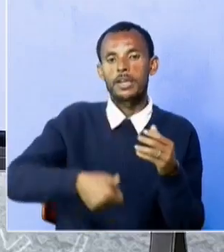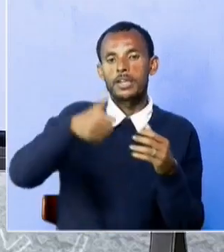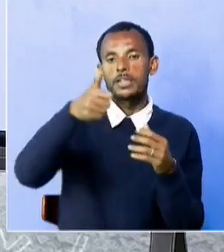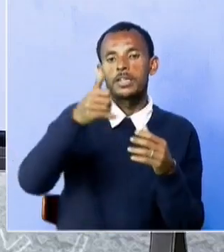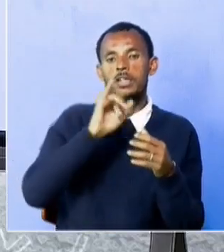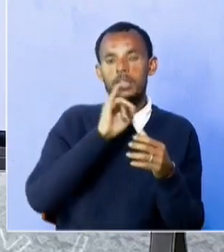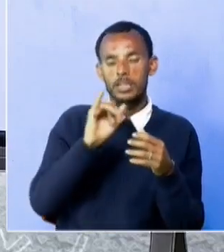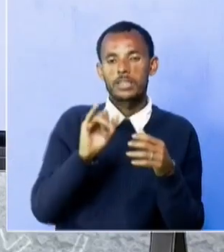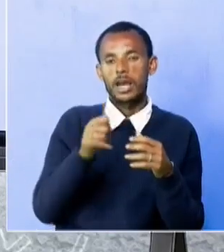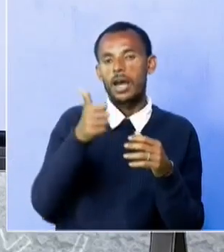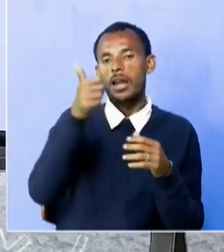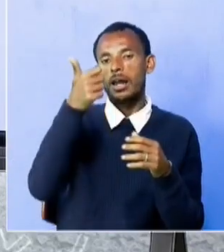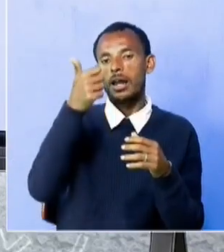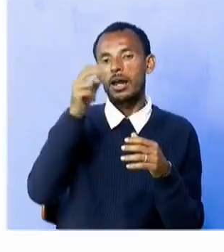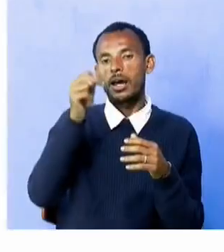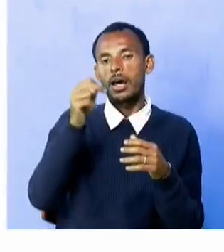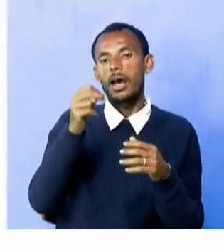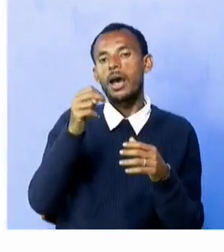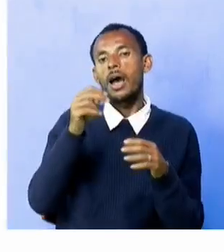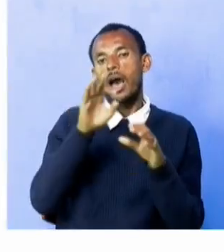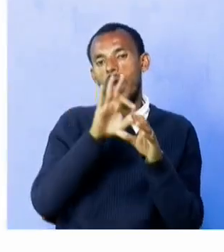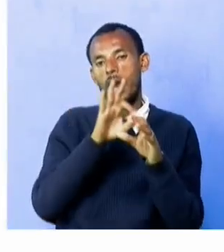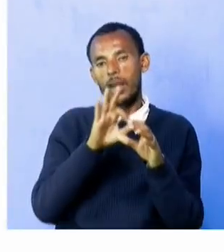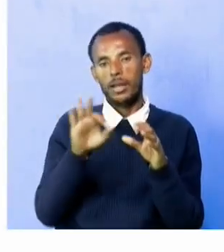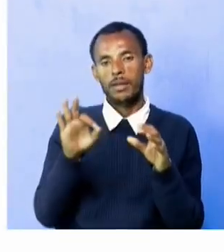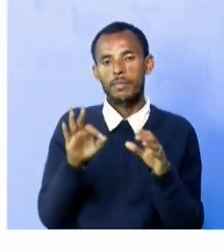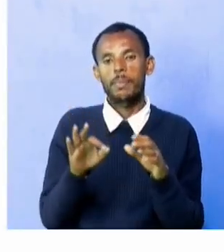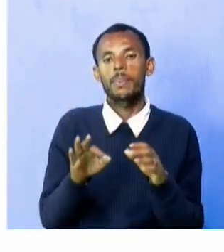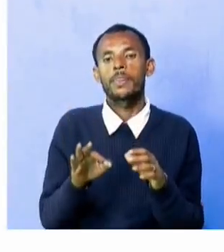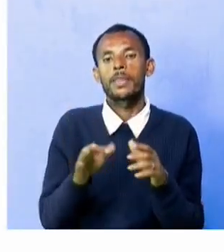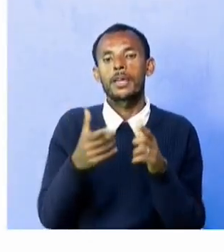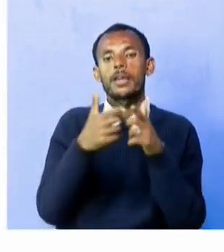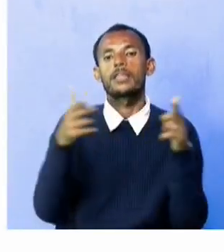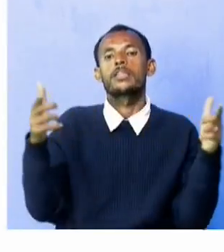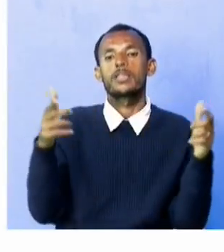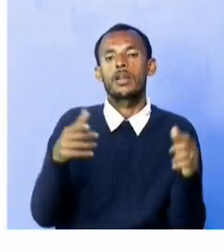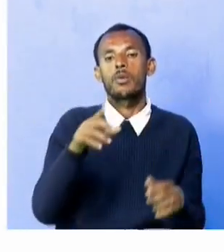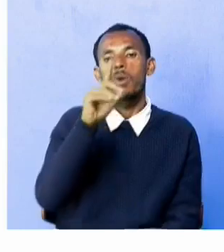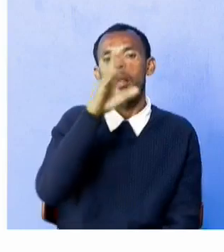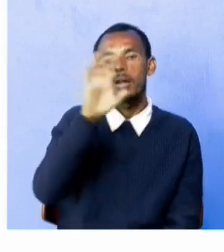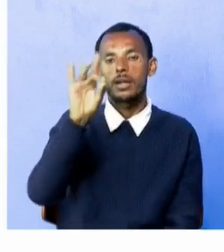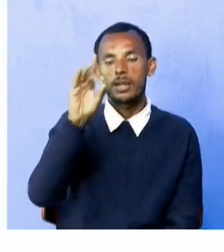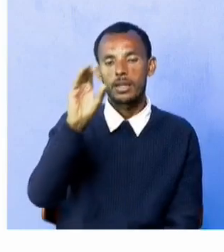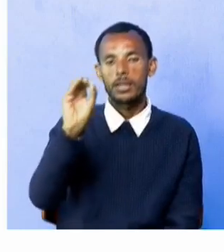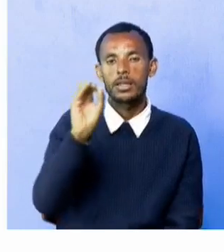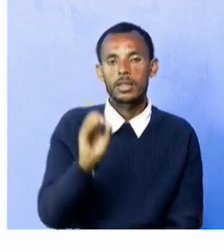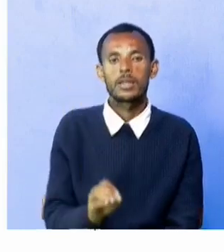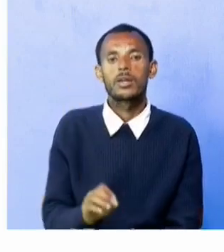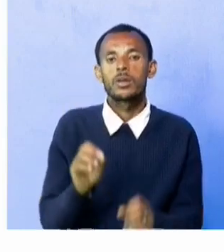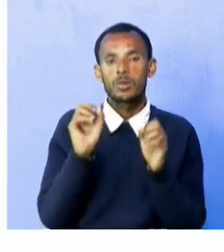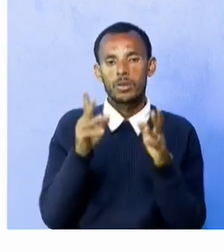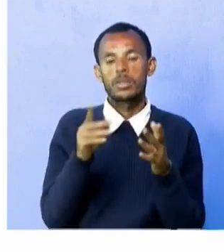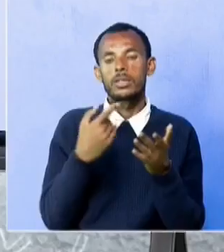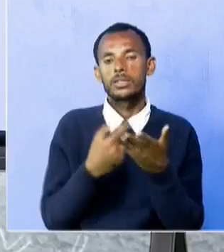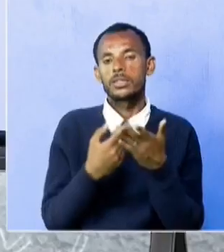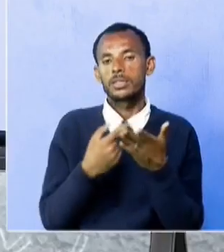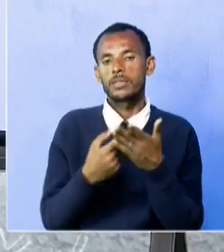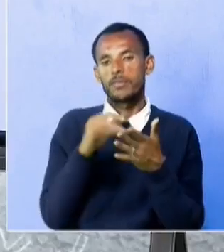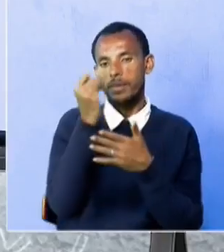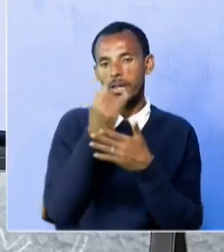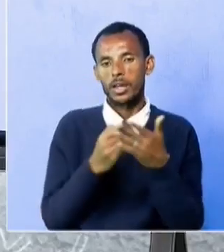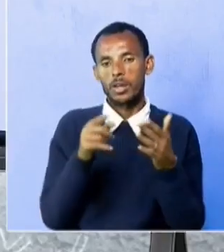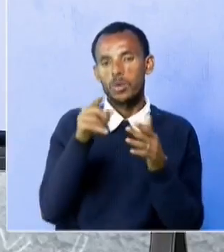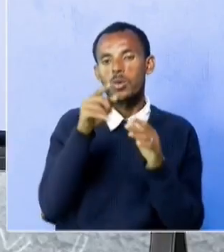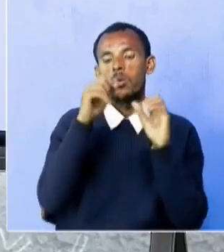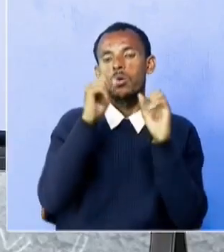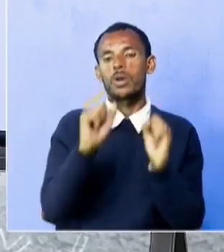is an arc whose degree measure is greater than 180 degrees, okay? In terms of figure, you can